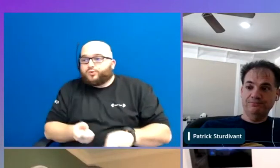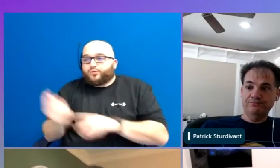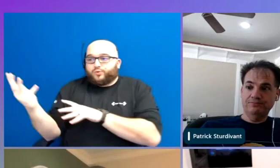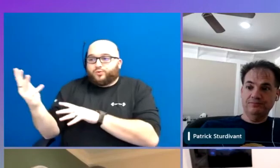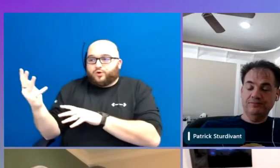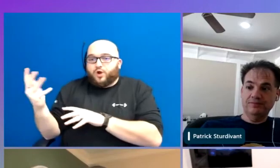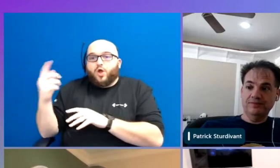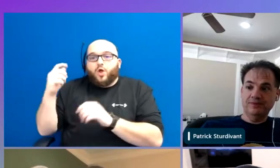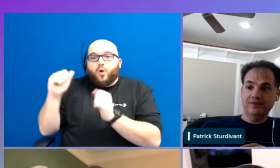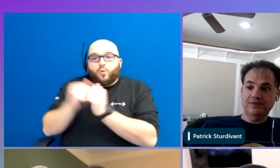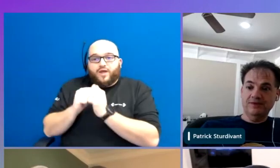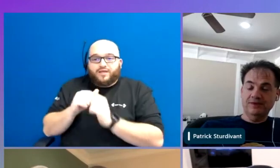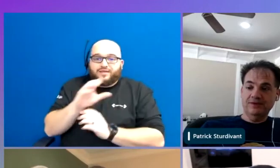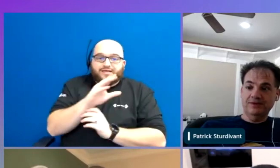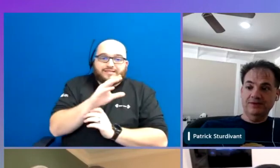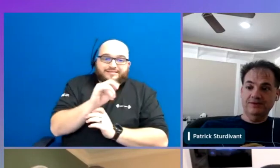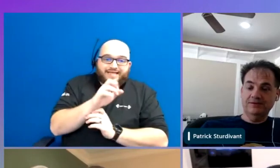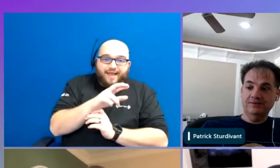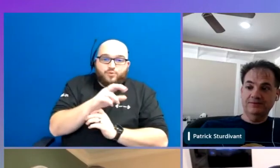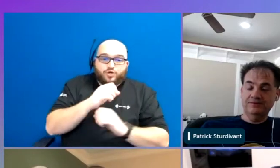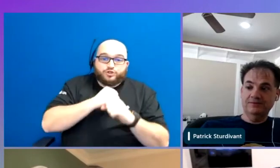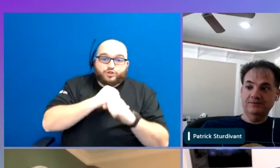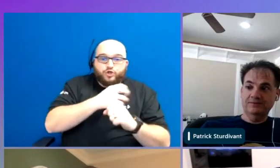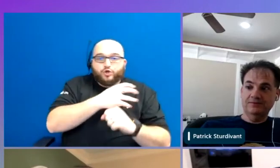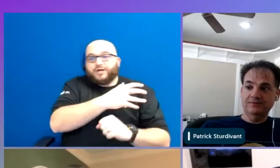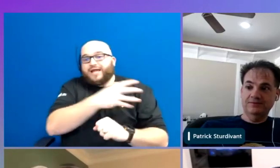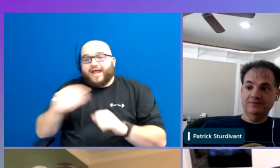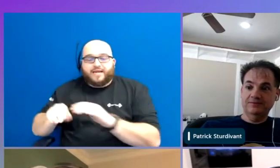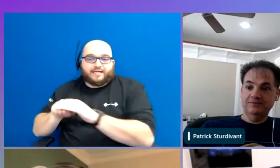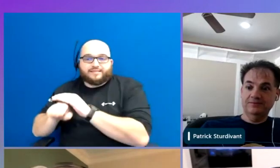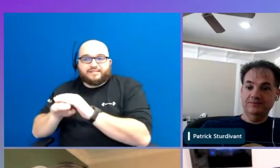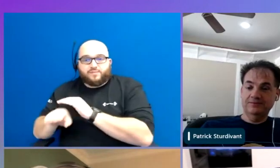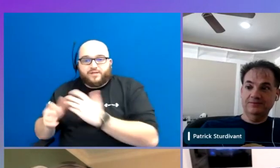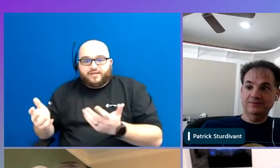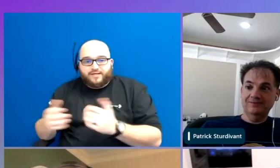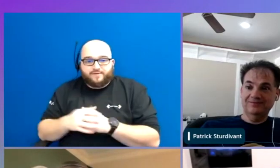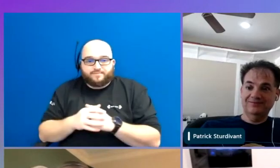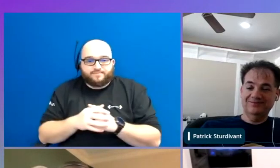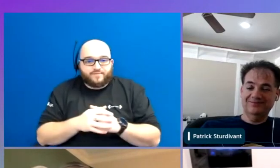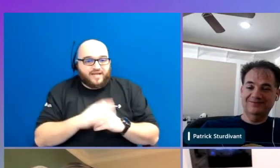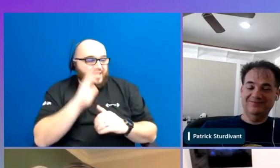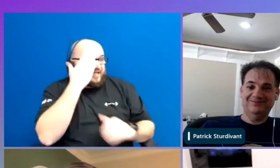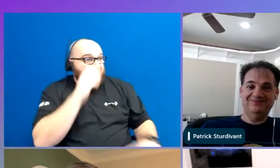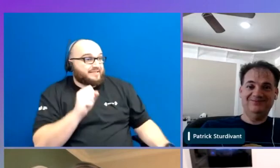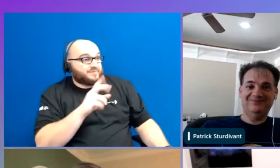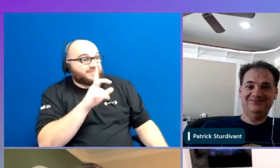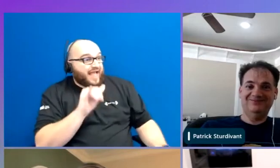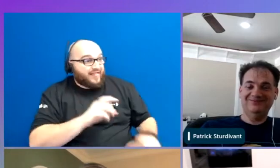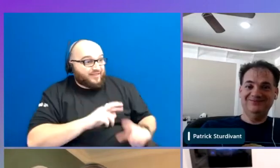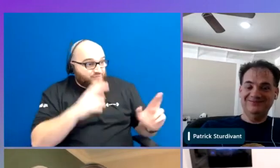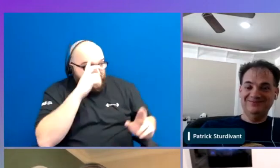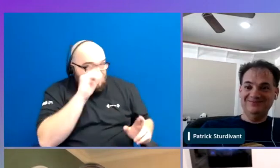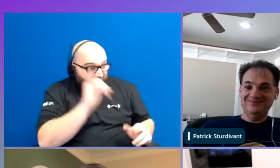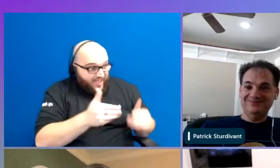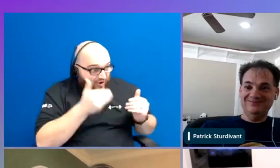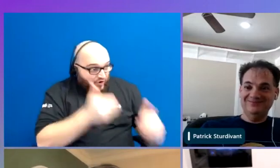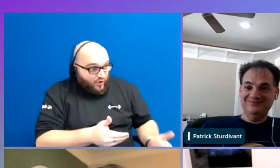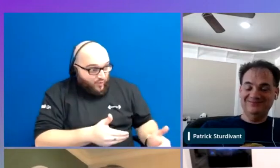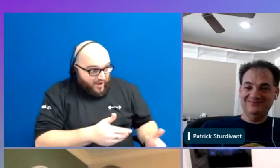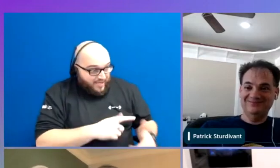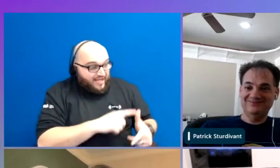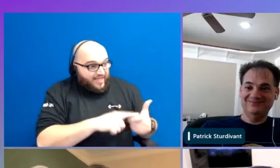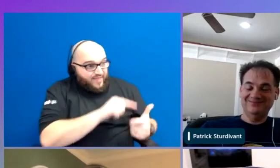between cybersecurity and accessibility? It looks like Allie's ready for that one. Go for it. And then Emily.